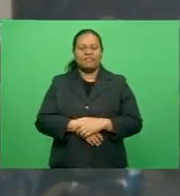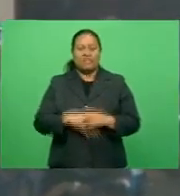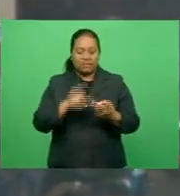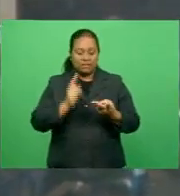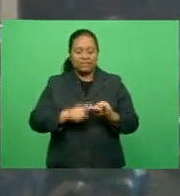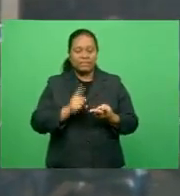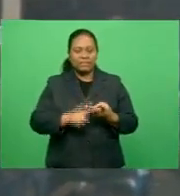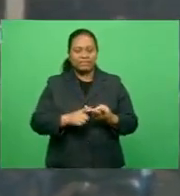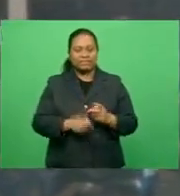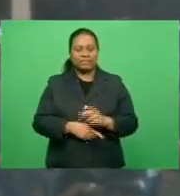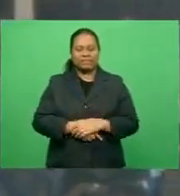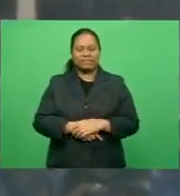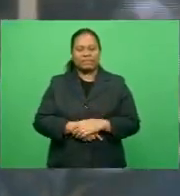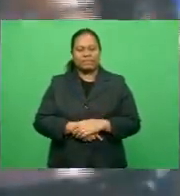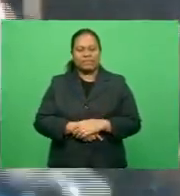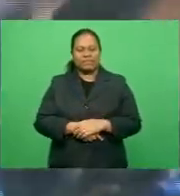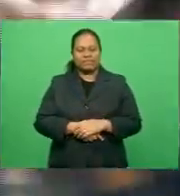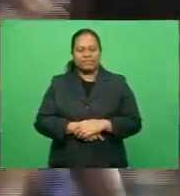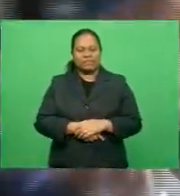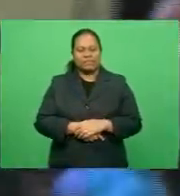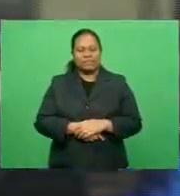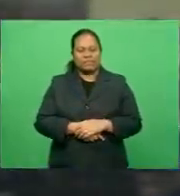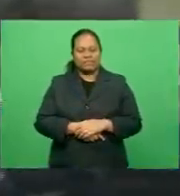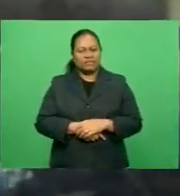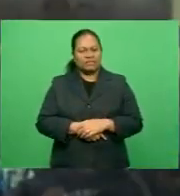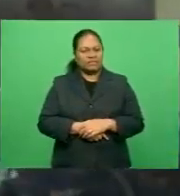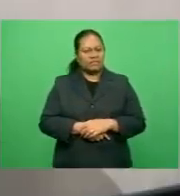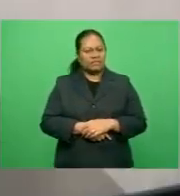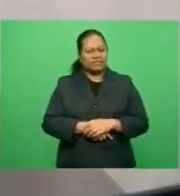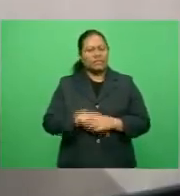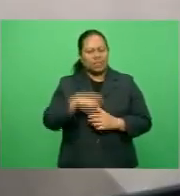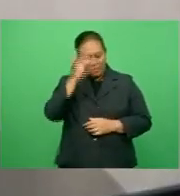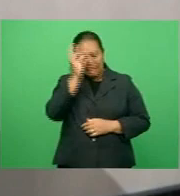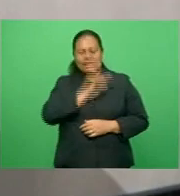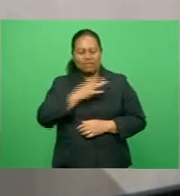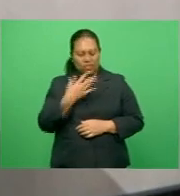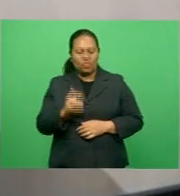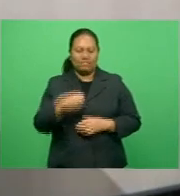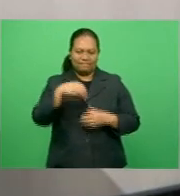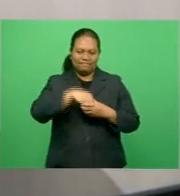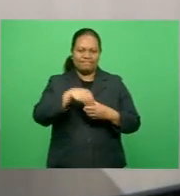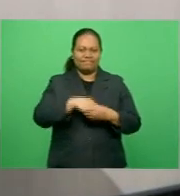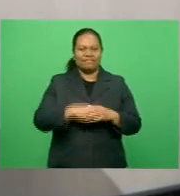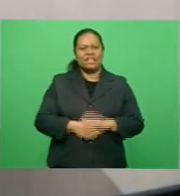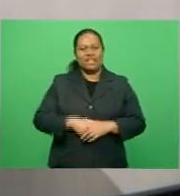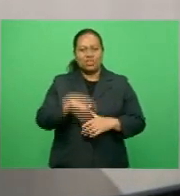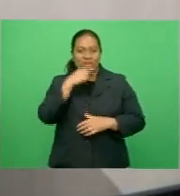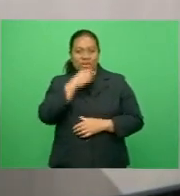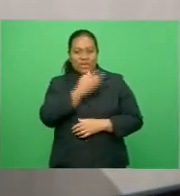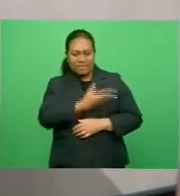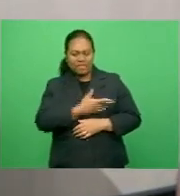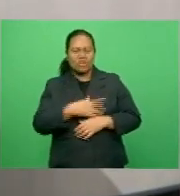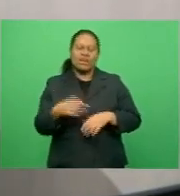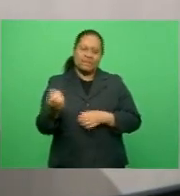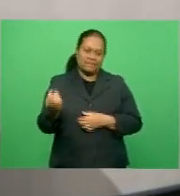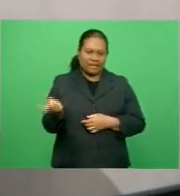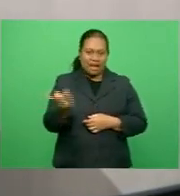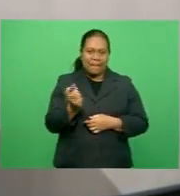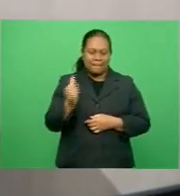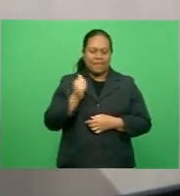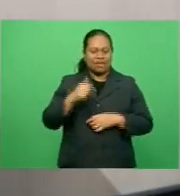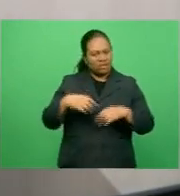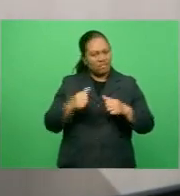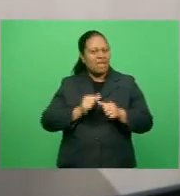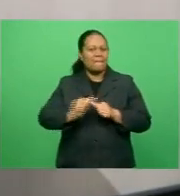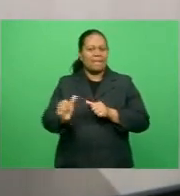one, we believe he'll be in there. Singh says he is back as a better fighter and hopes to reclaim his